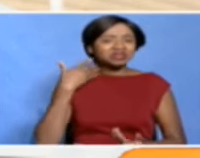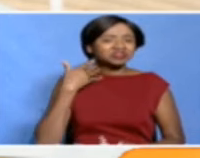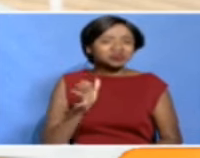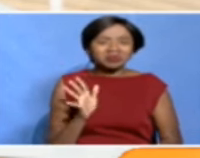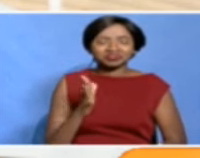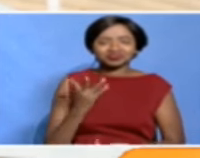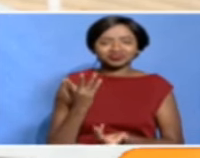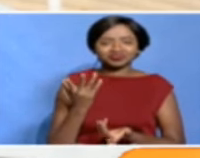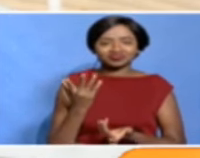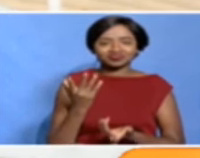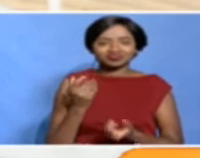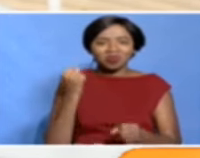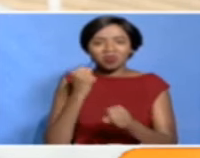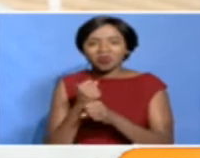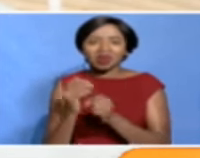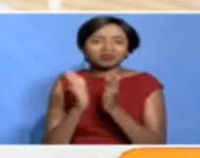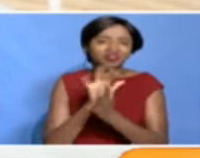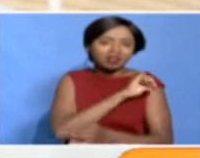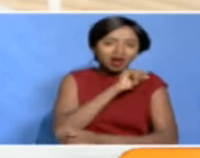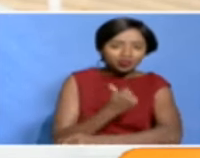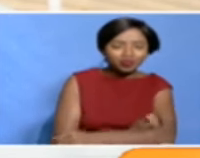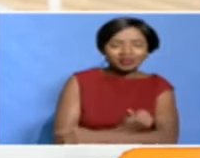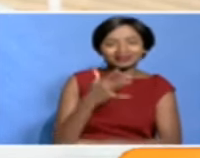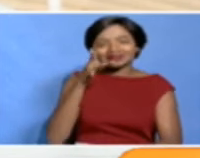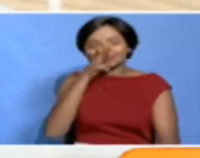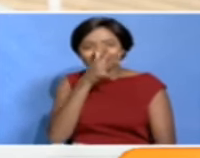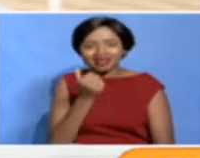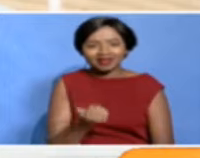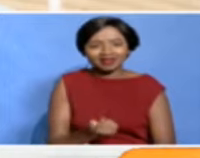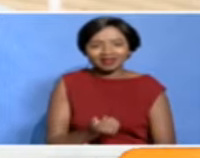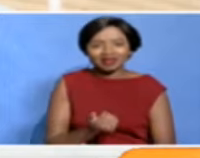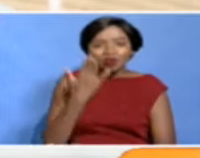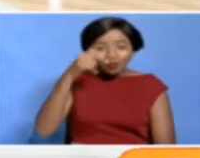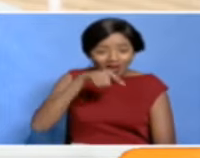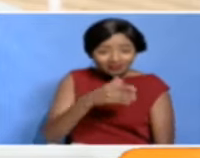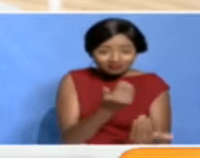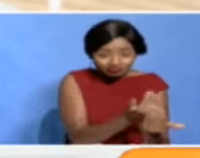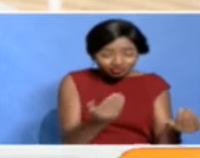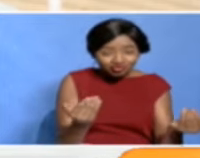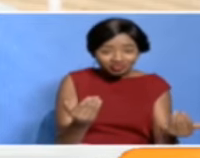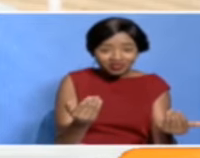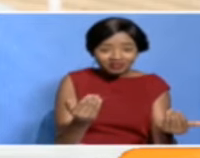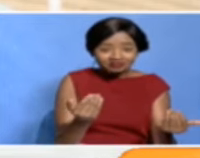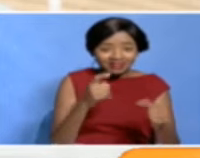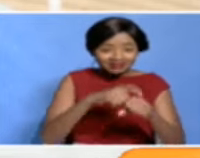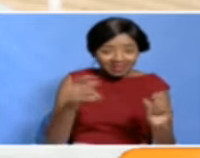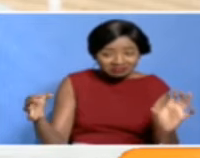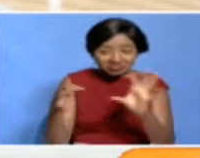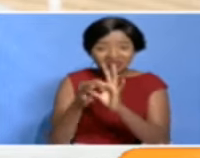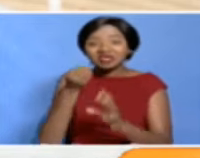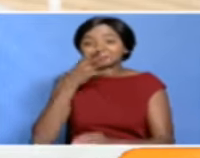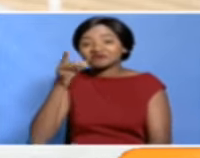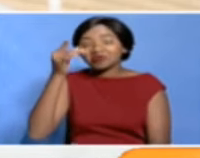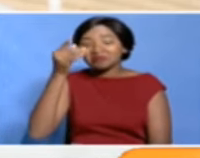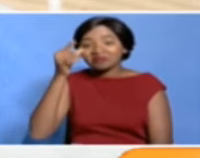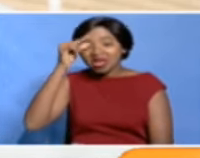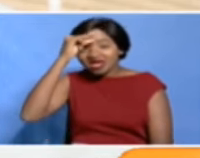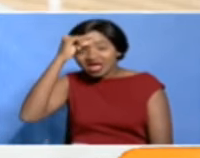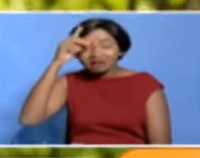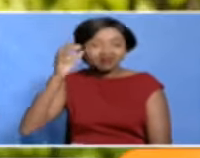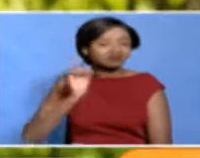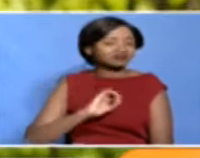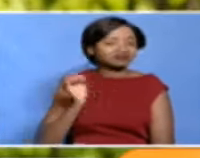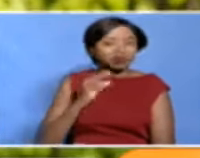they don't want to speak true. They lie. Because these children, when they join, they don't tell the government or the anti-terror police